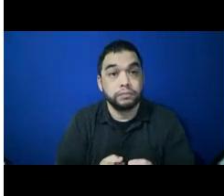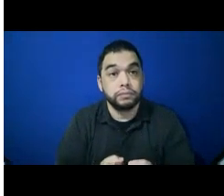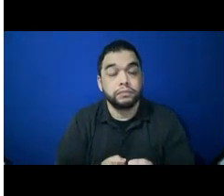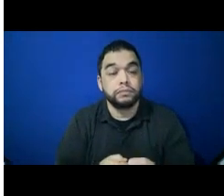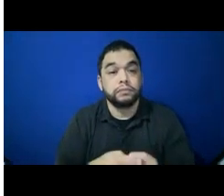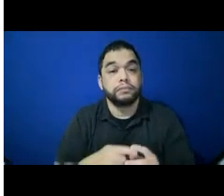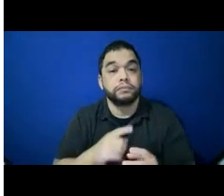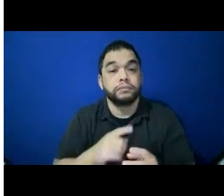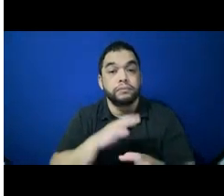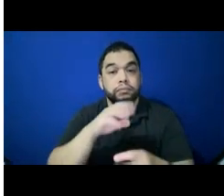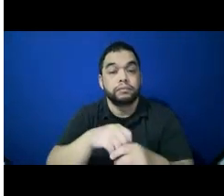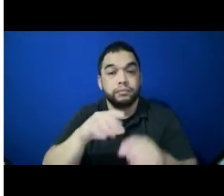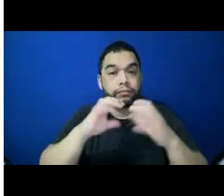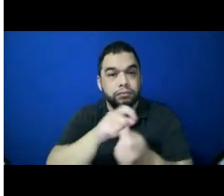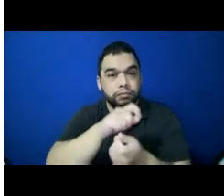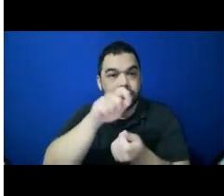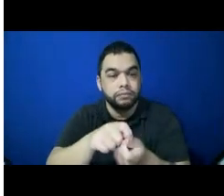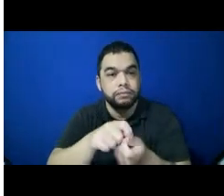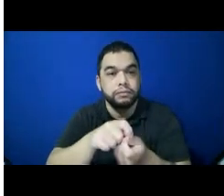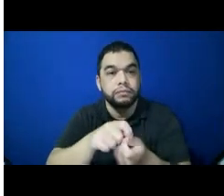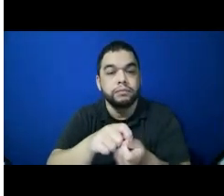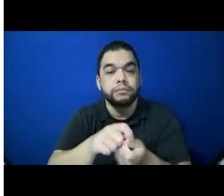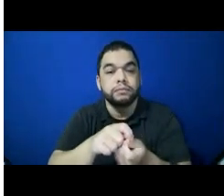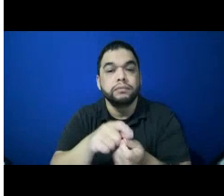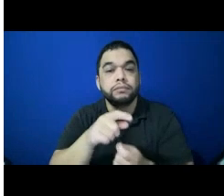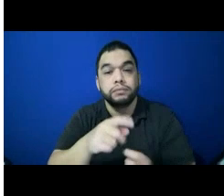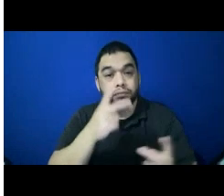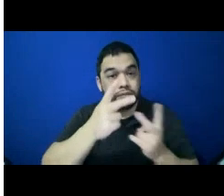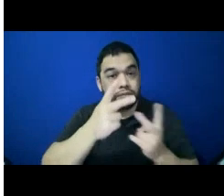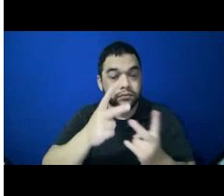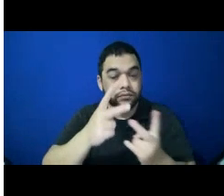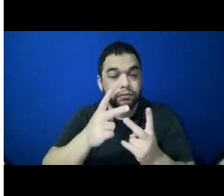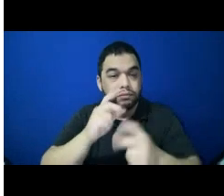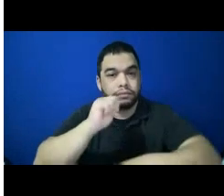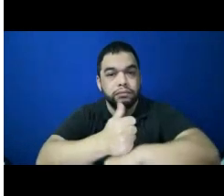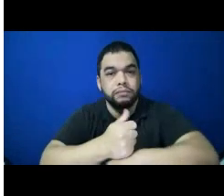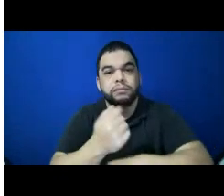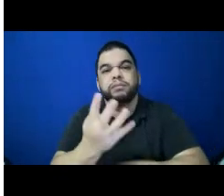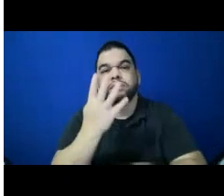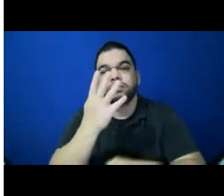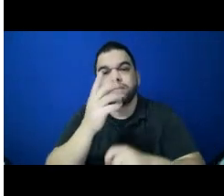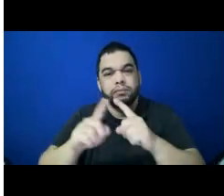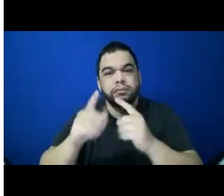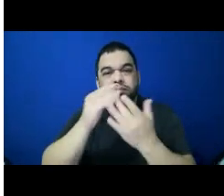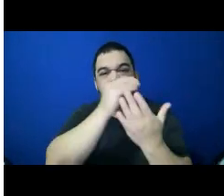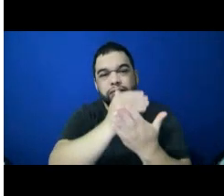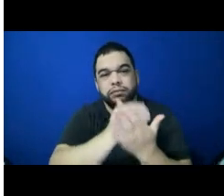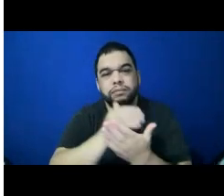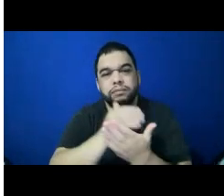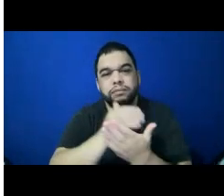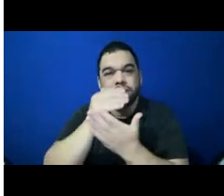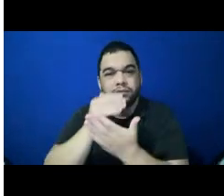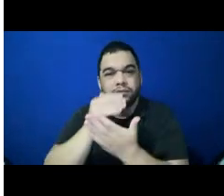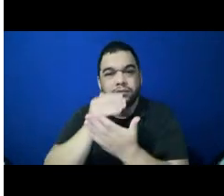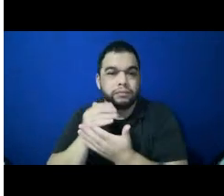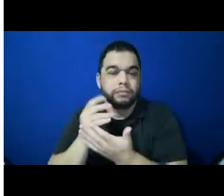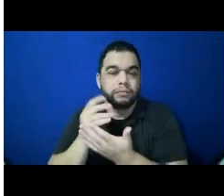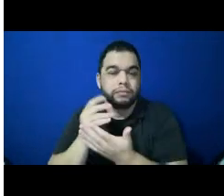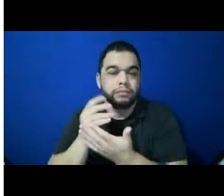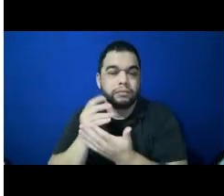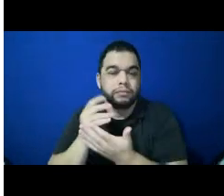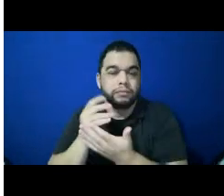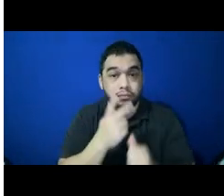and you go to this particular area of the module, you're going to see that it's structured in 4 lessons. The first one